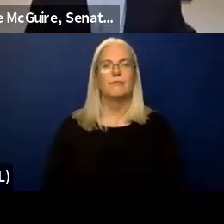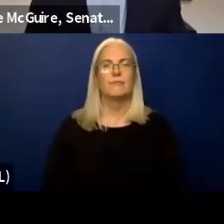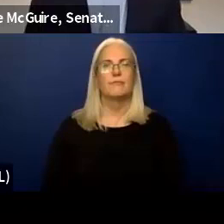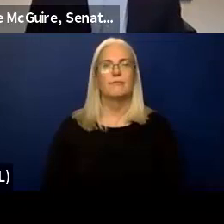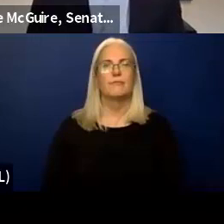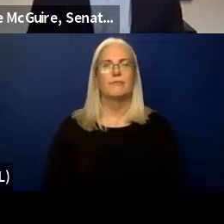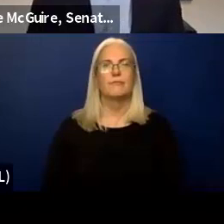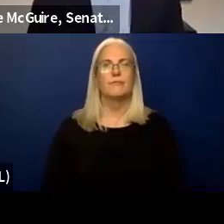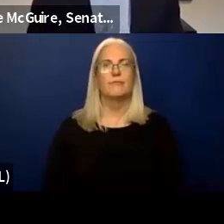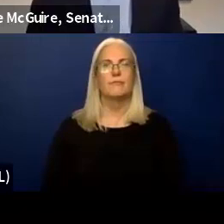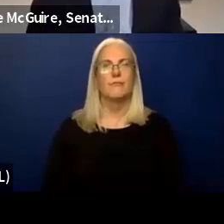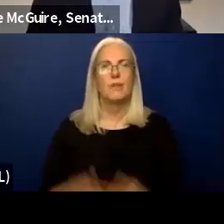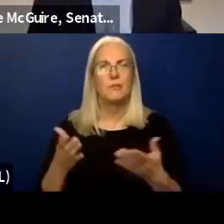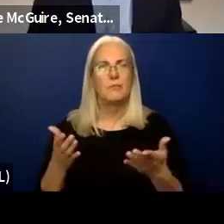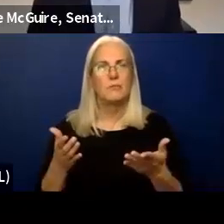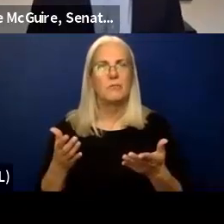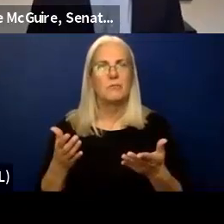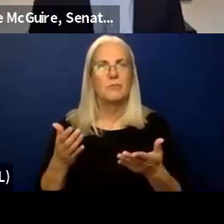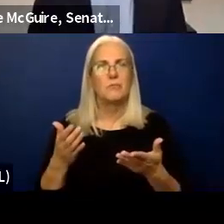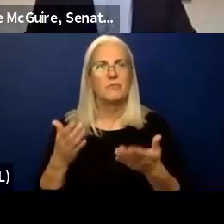Did we lose Ben for a second?